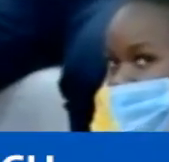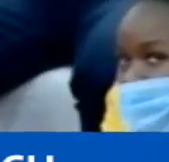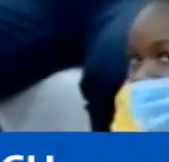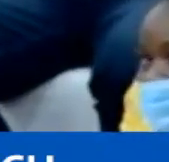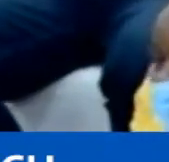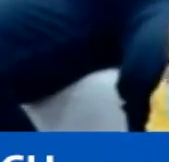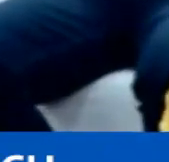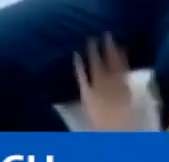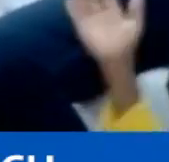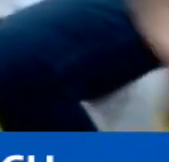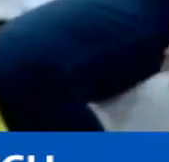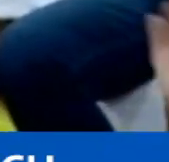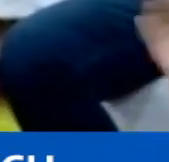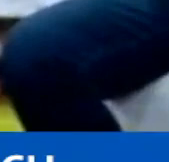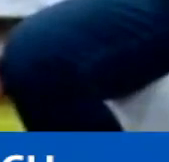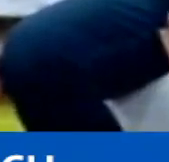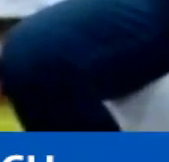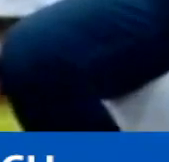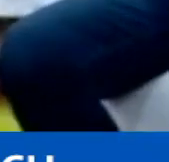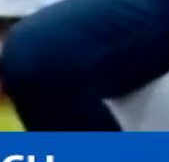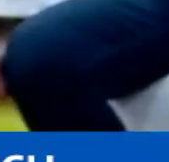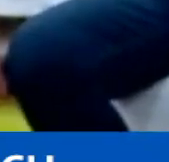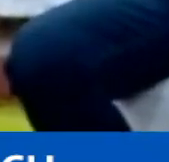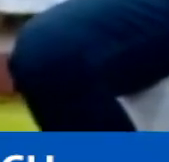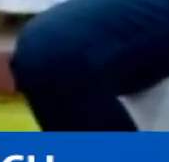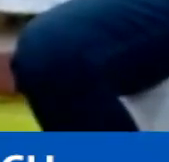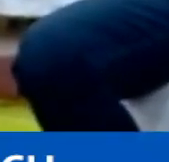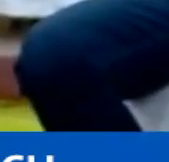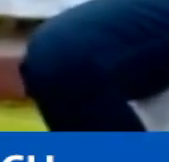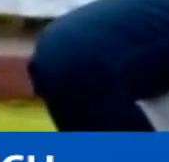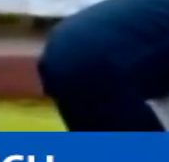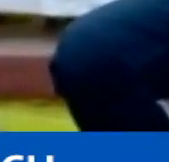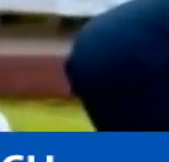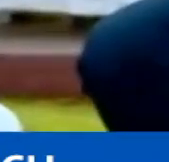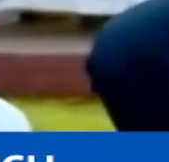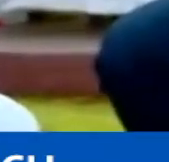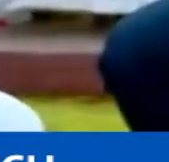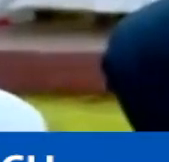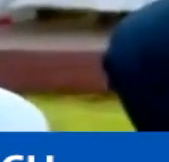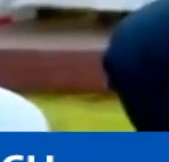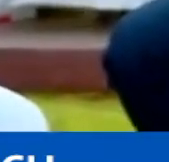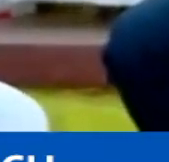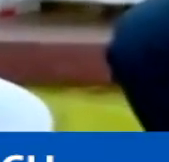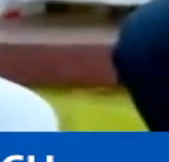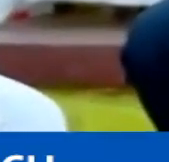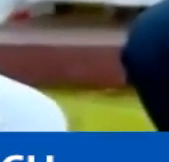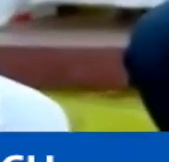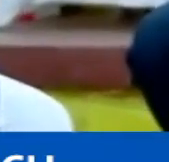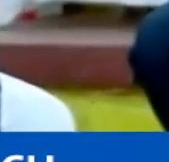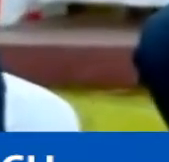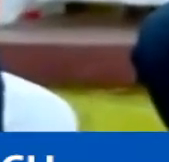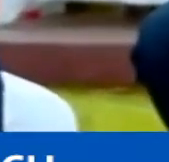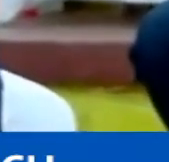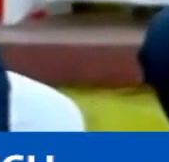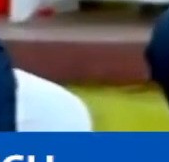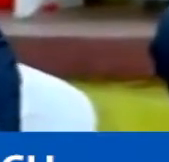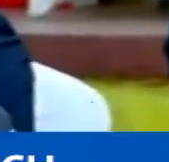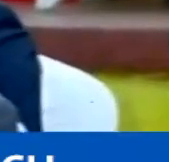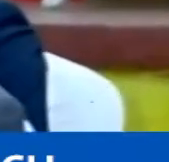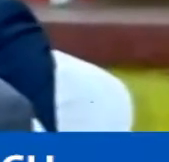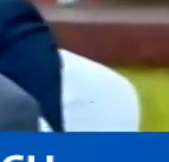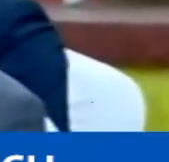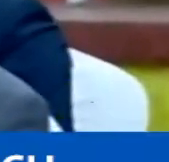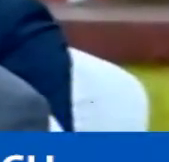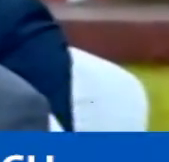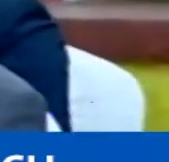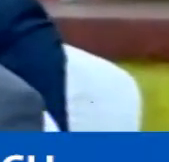done. Right now, in your government, you have a cabinet who is